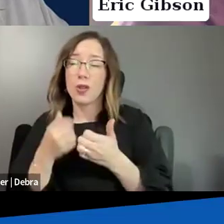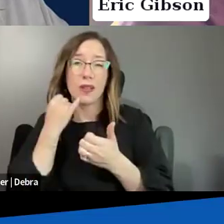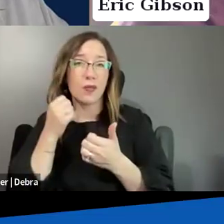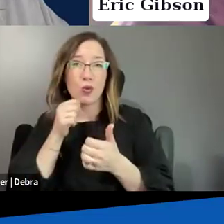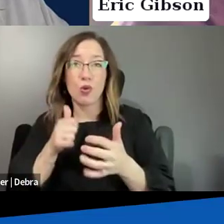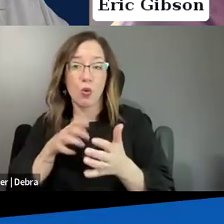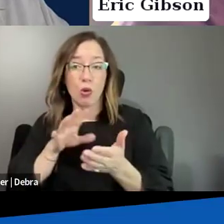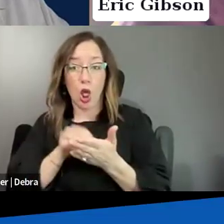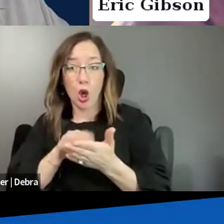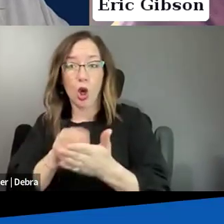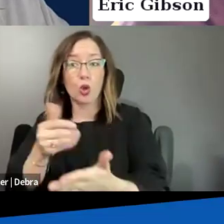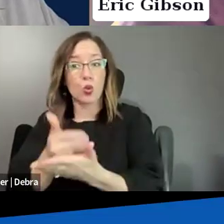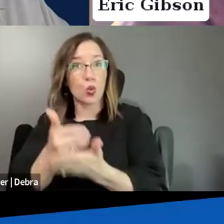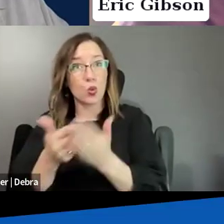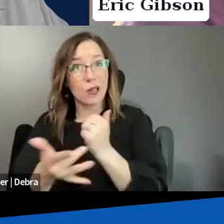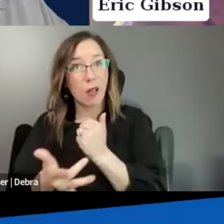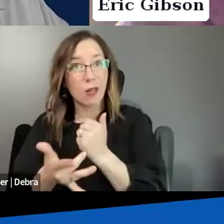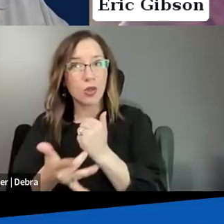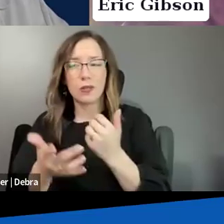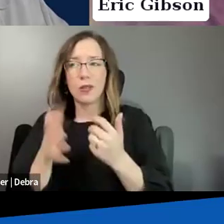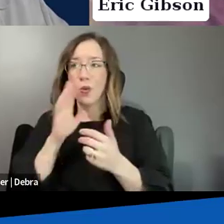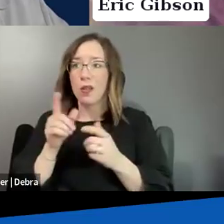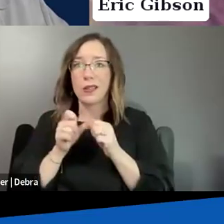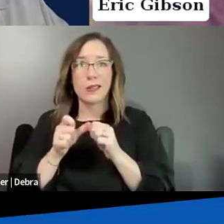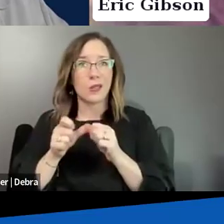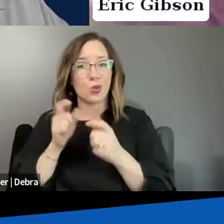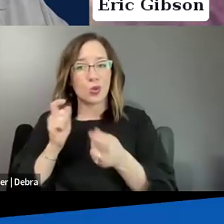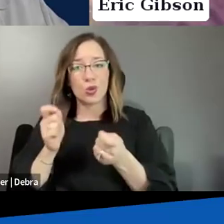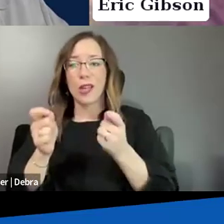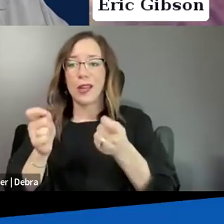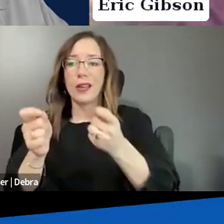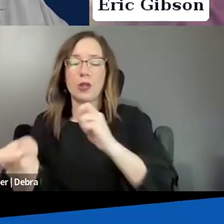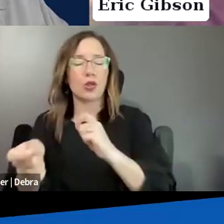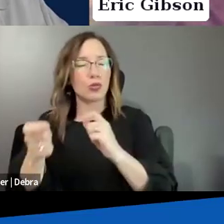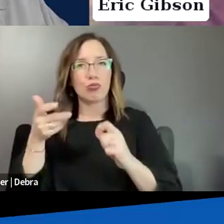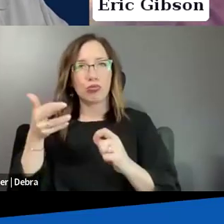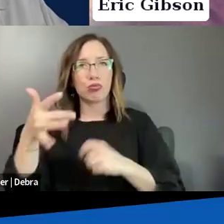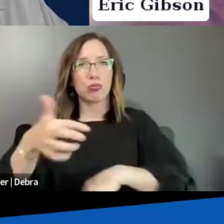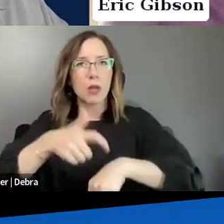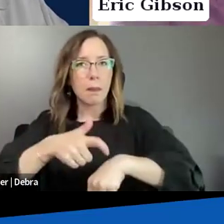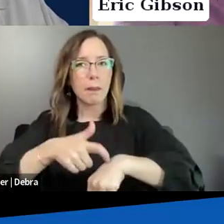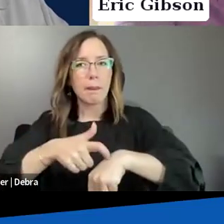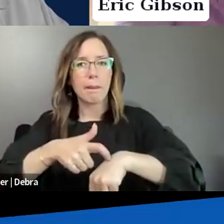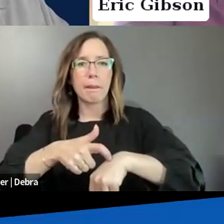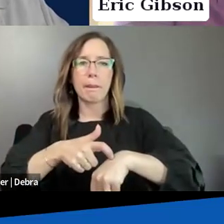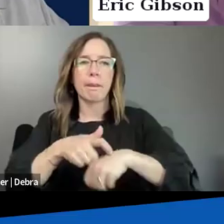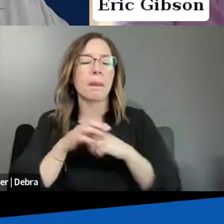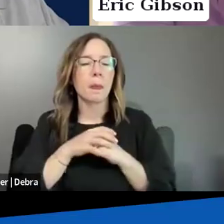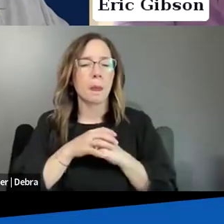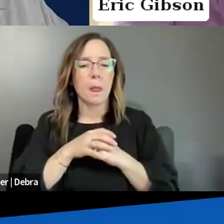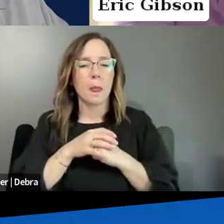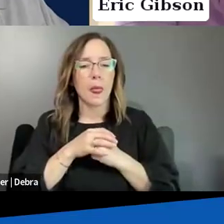keep up with the technology, because it's just going to continue to change and change over time. And you just have